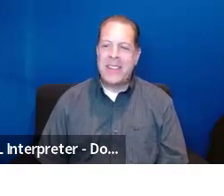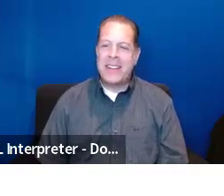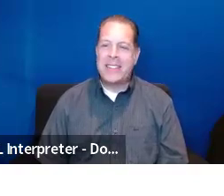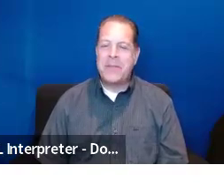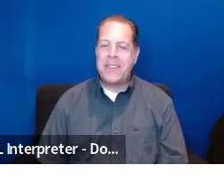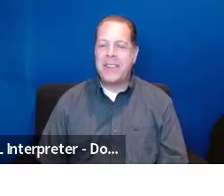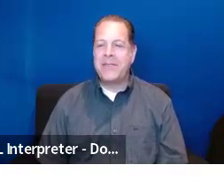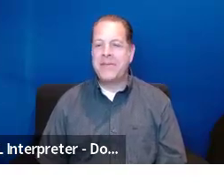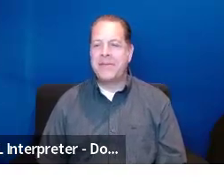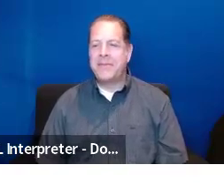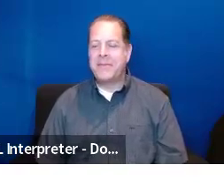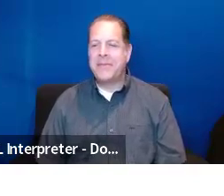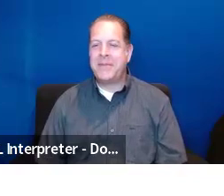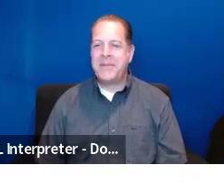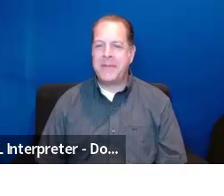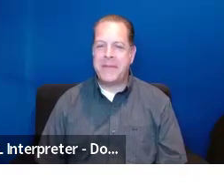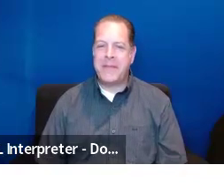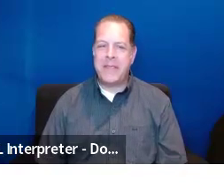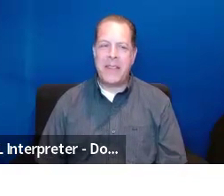pass it on to the next presenter.